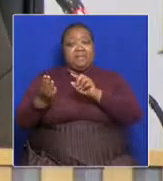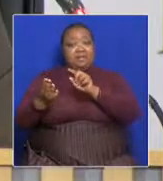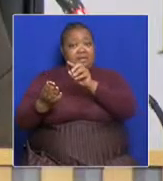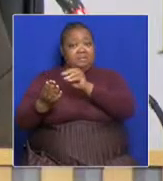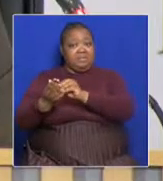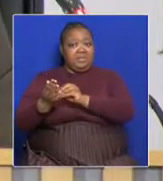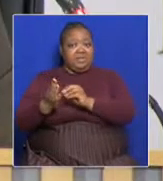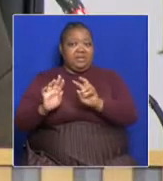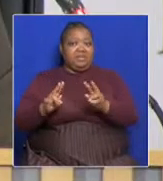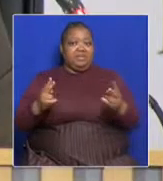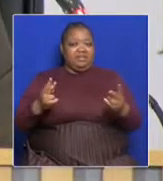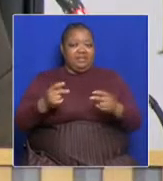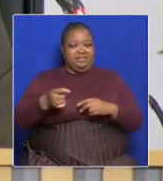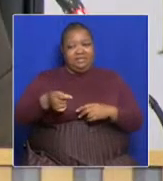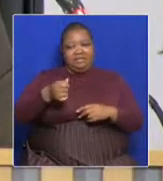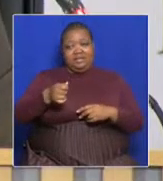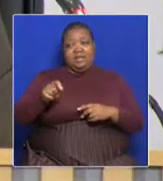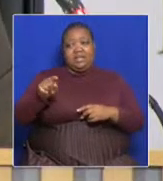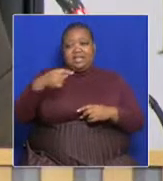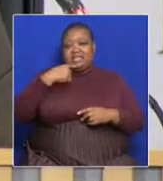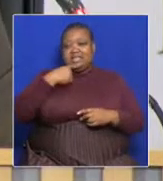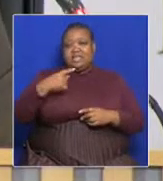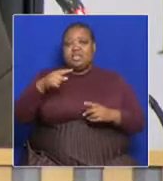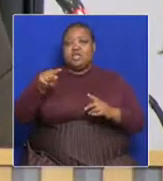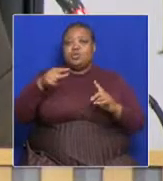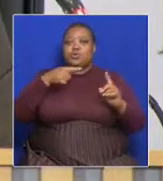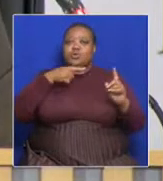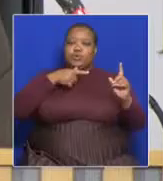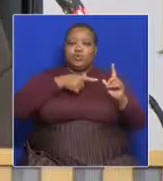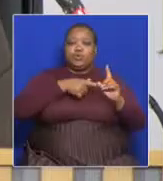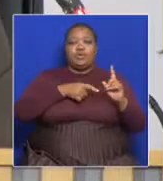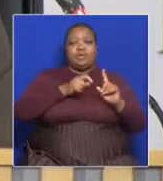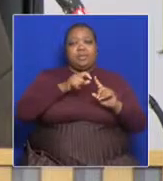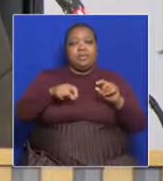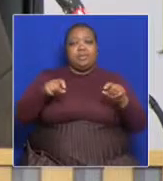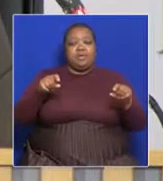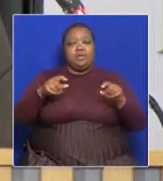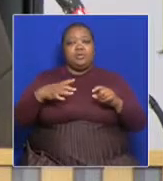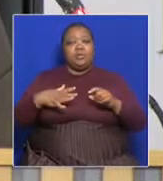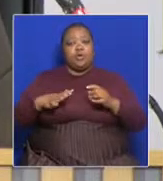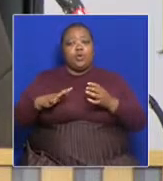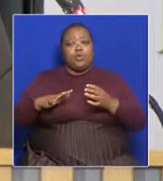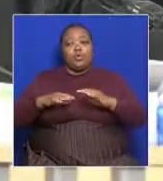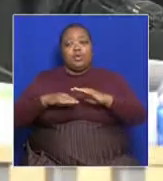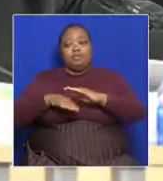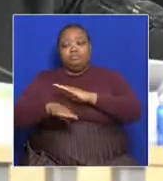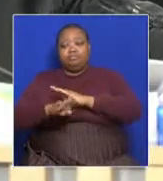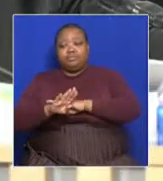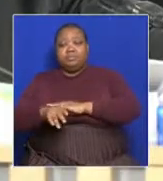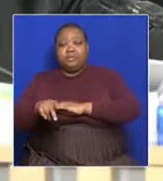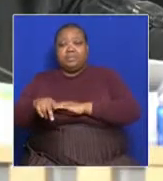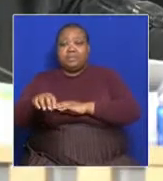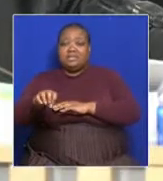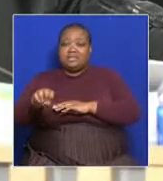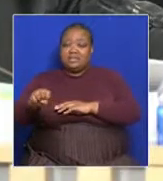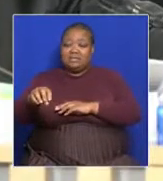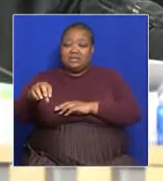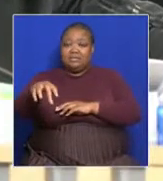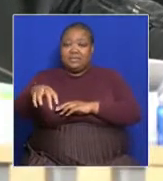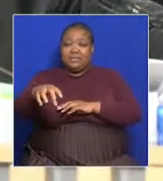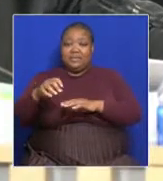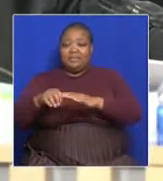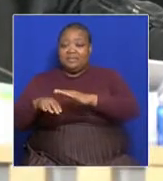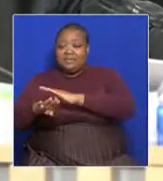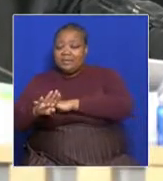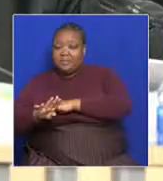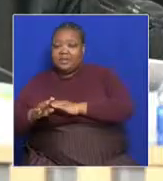him that there were people who wanted to break into Port Shepstone to steal the drugs. And that was